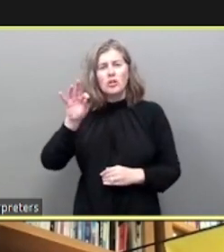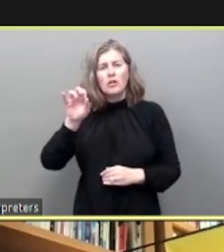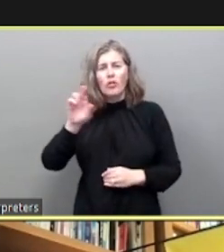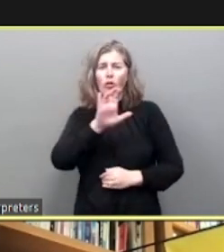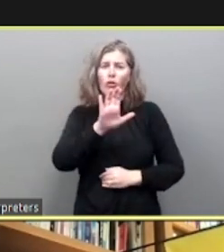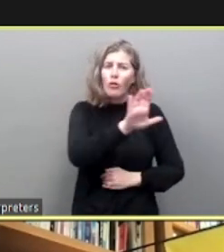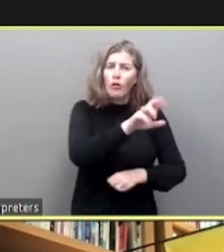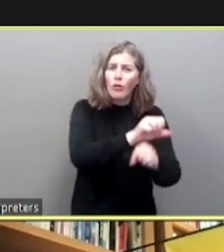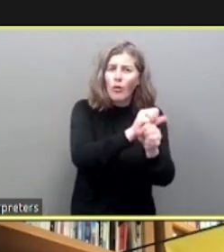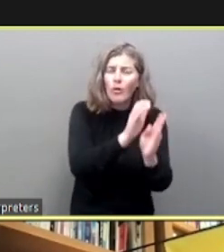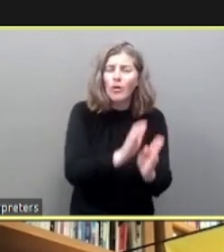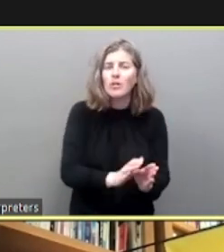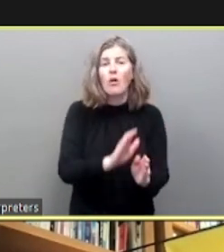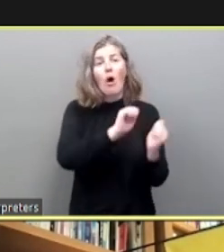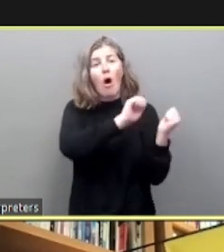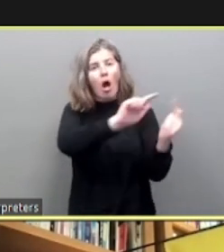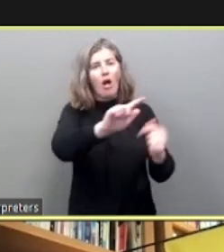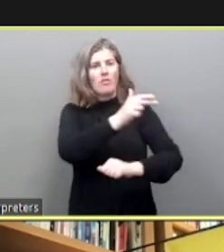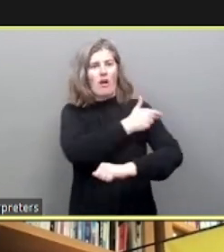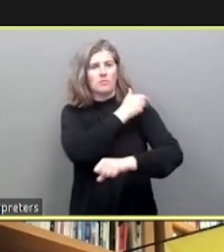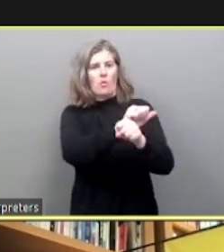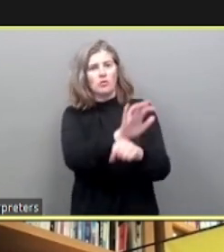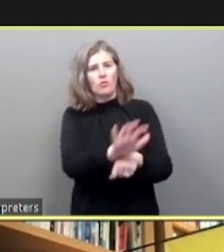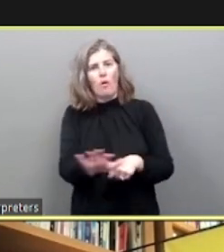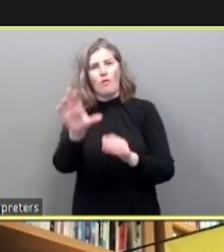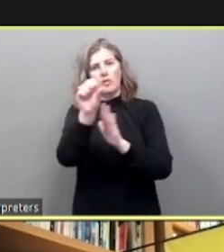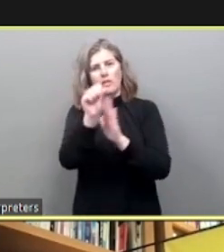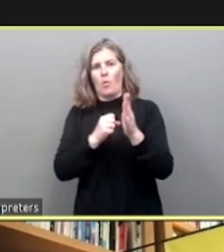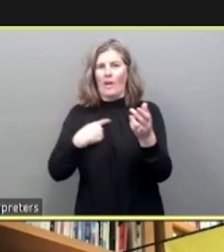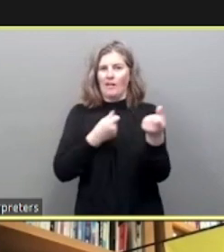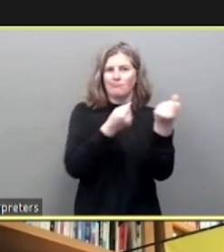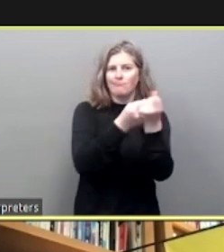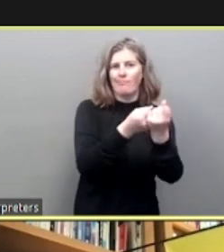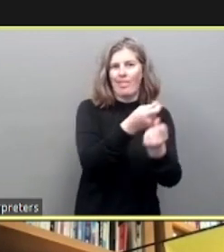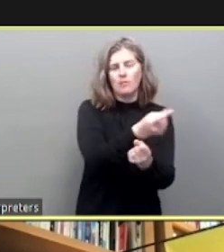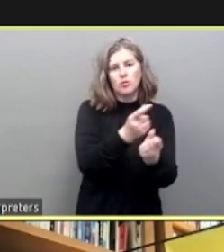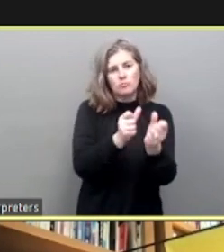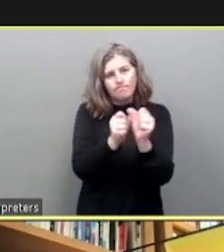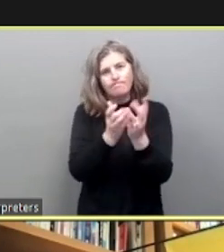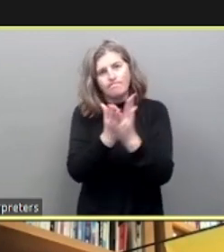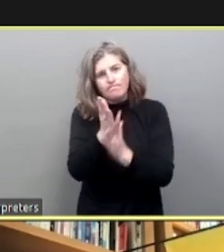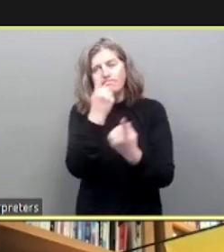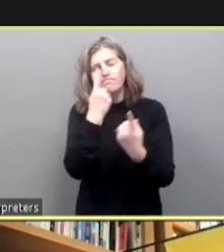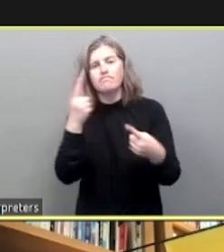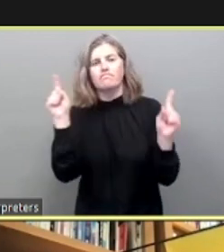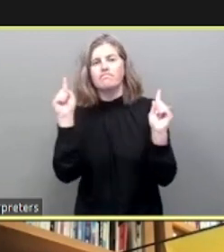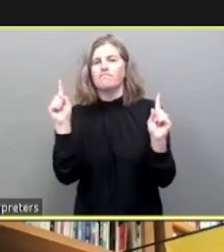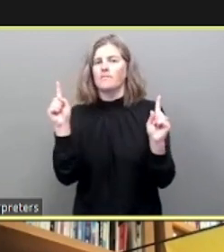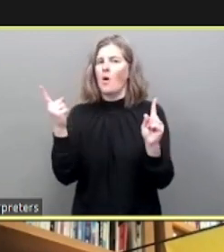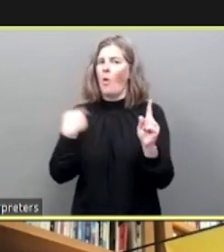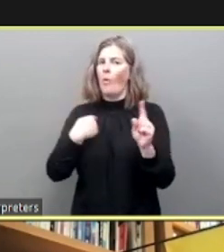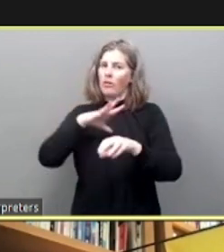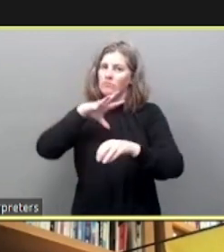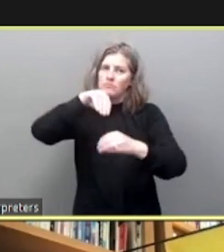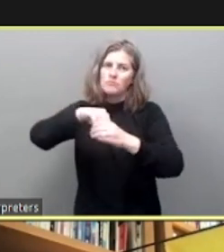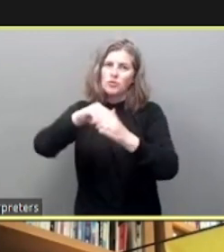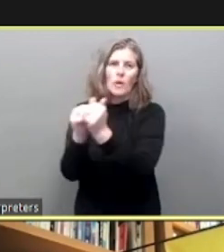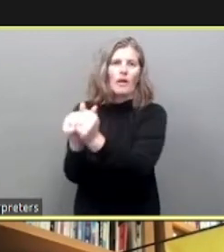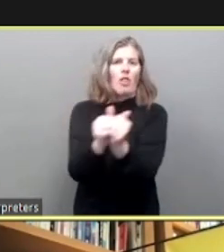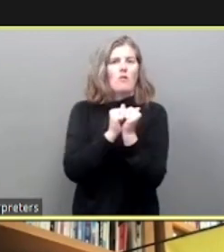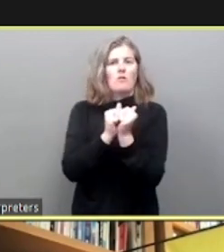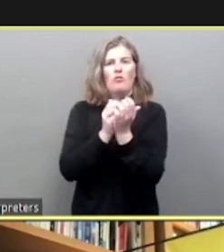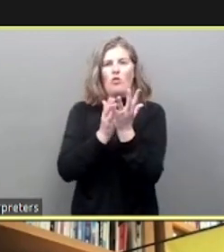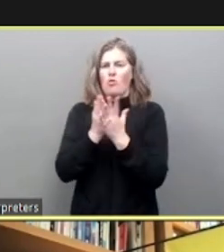of our hospital workers in the state to get through this. We have to be in this together and get through